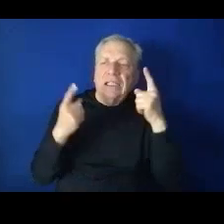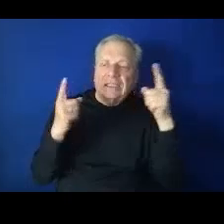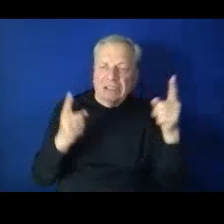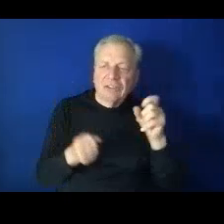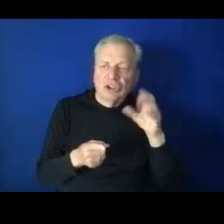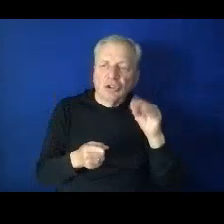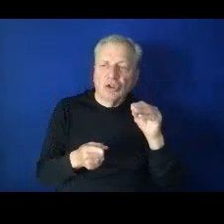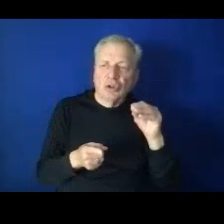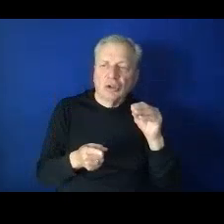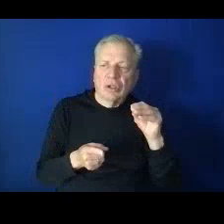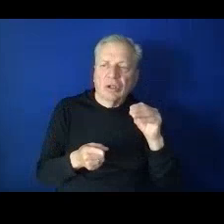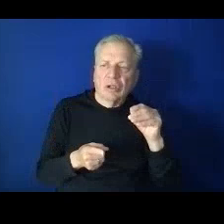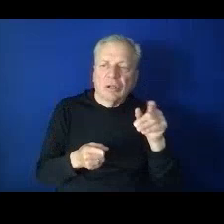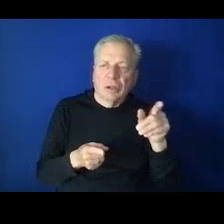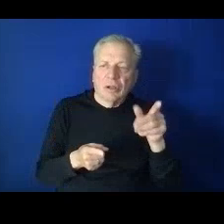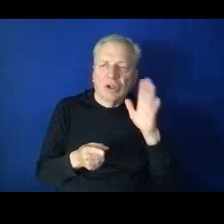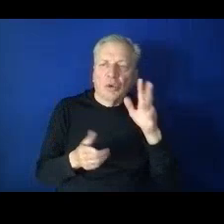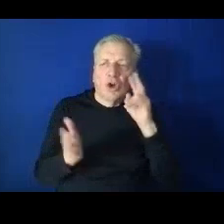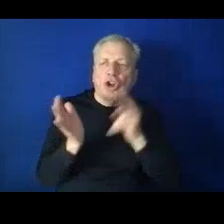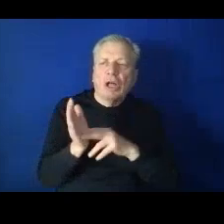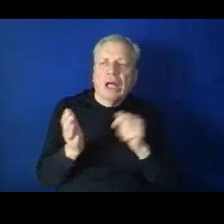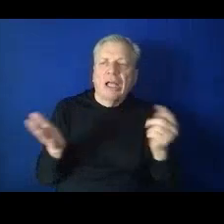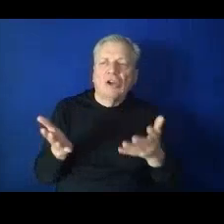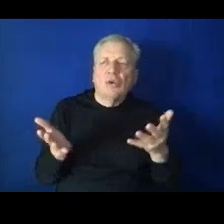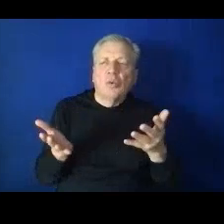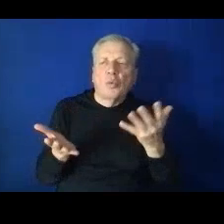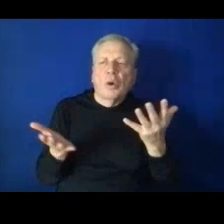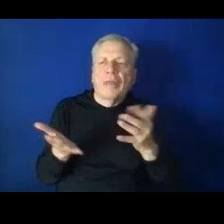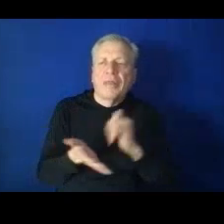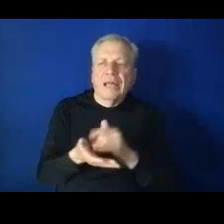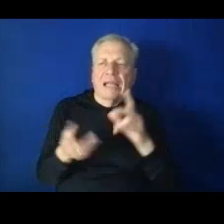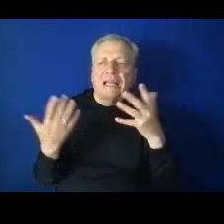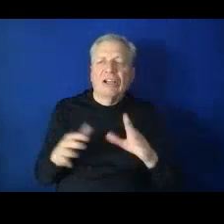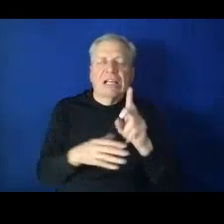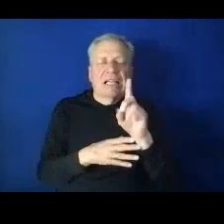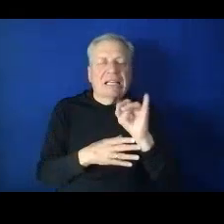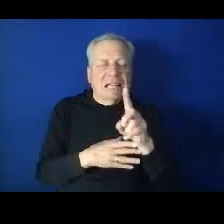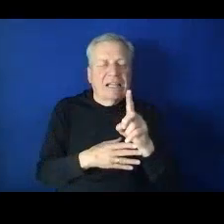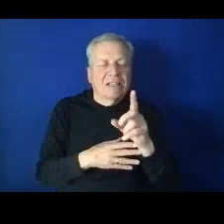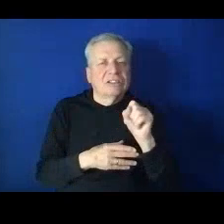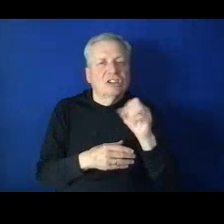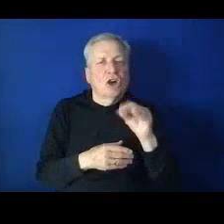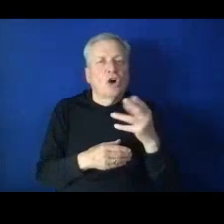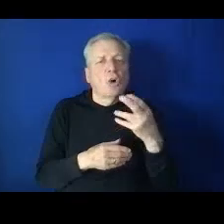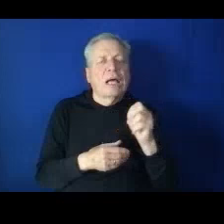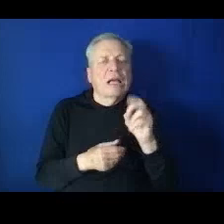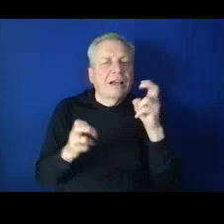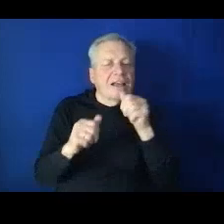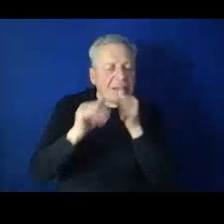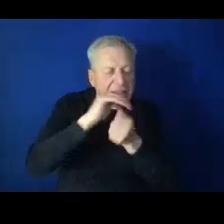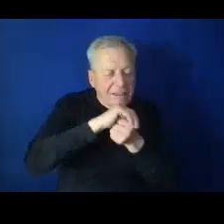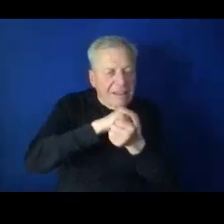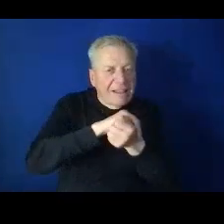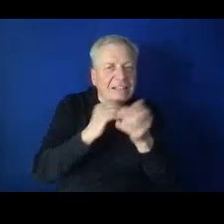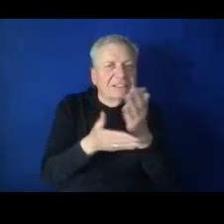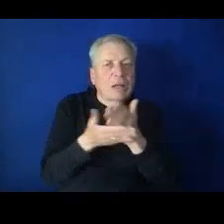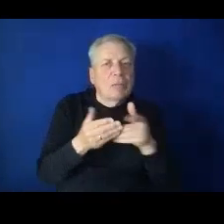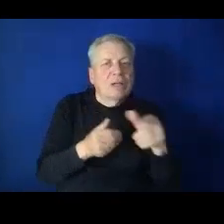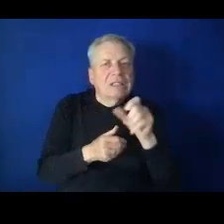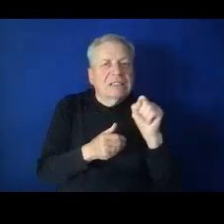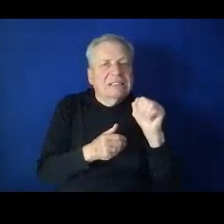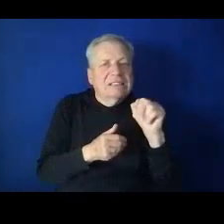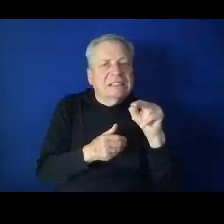he looked at what that did, and he essentially camouflaged some of the sand grains, and